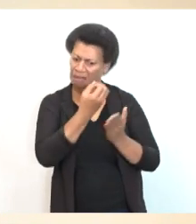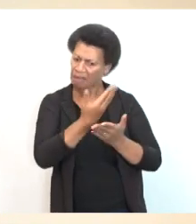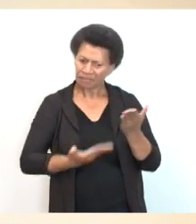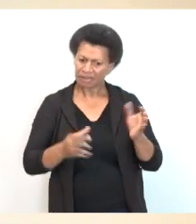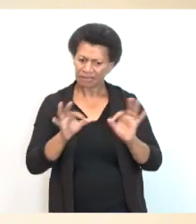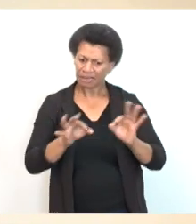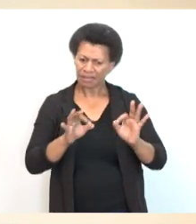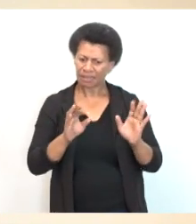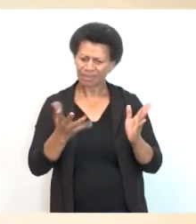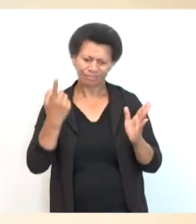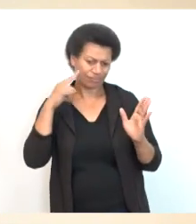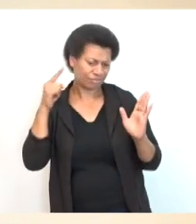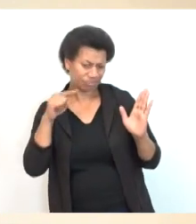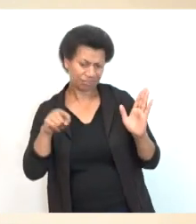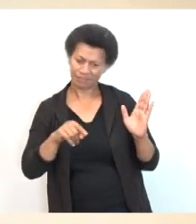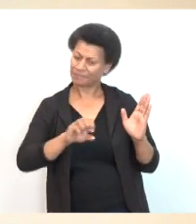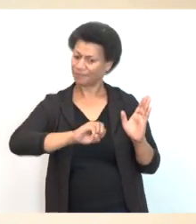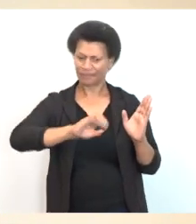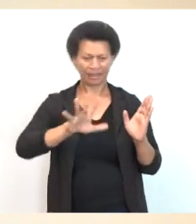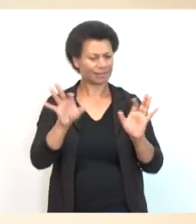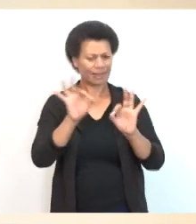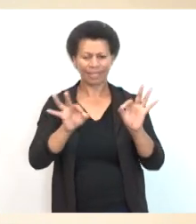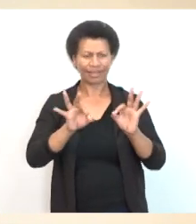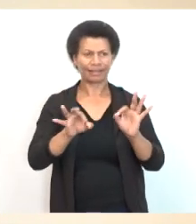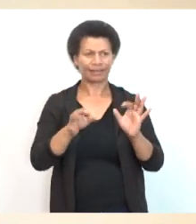The terms of reference of the tribunal is very narrow.